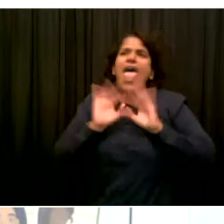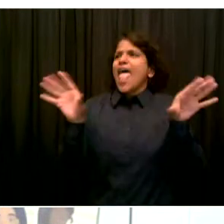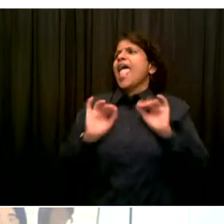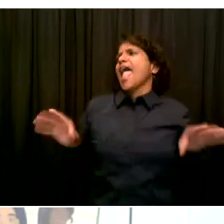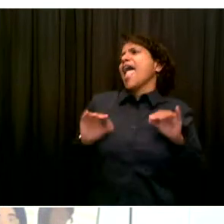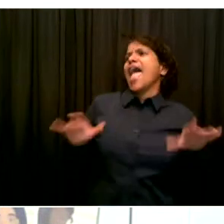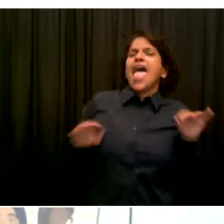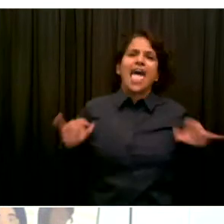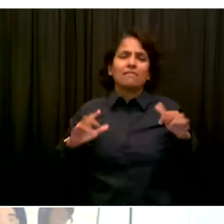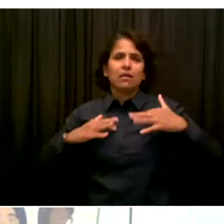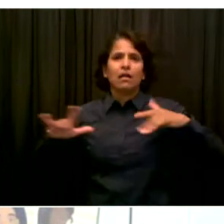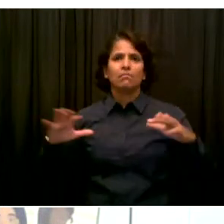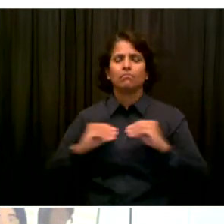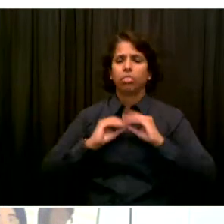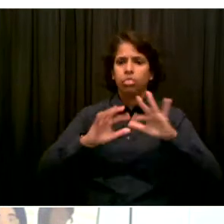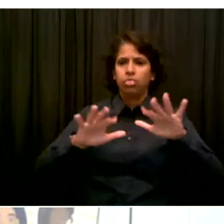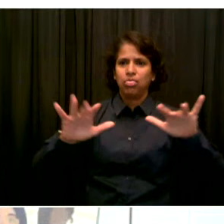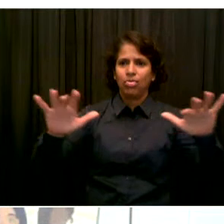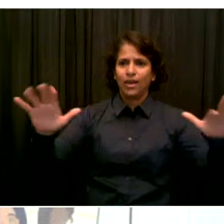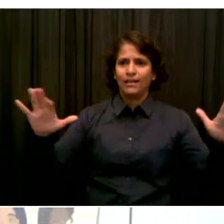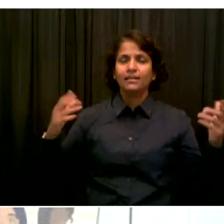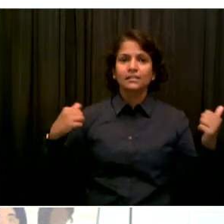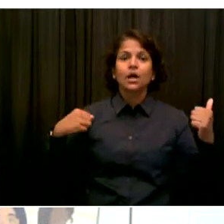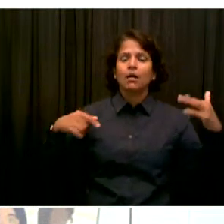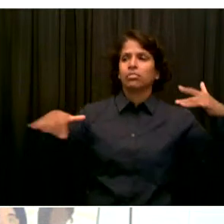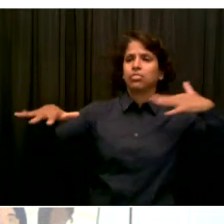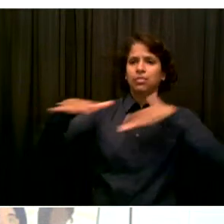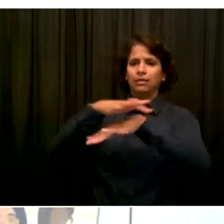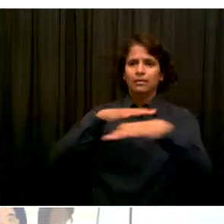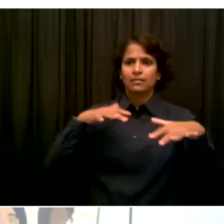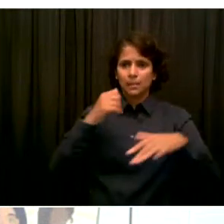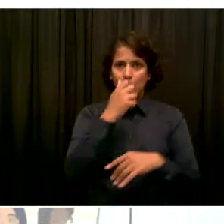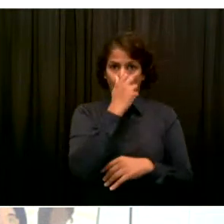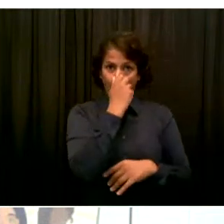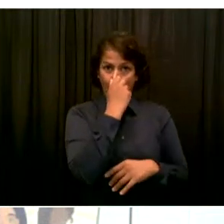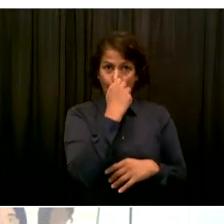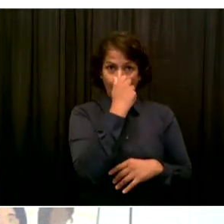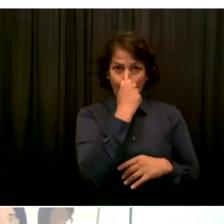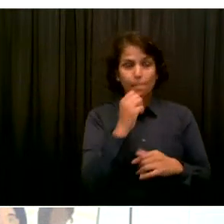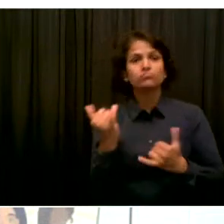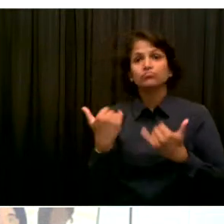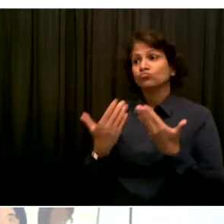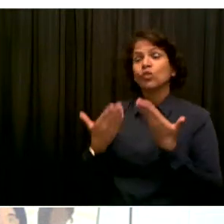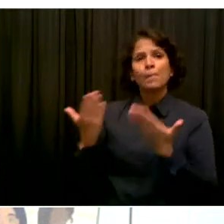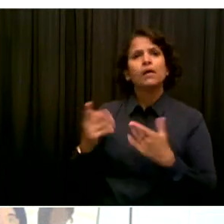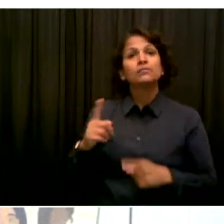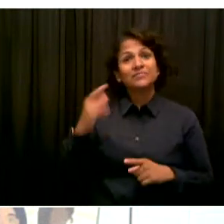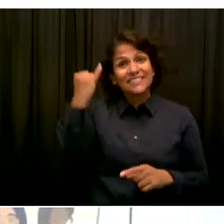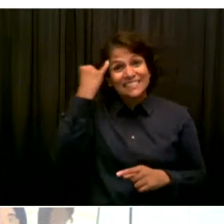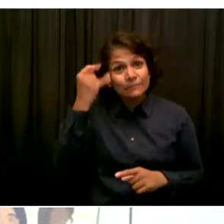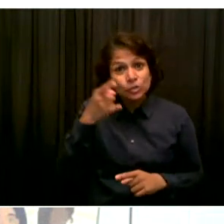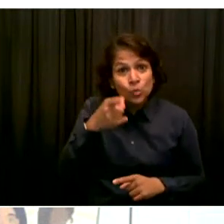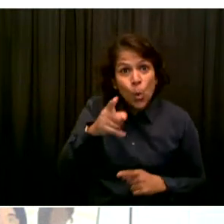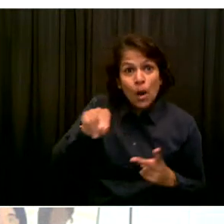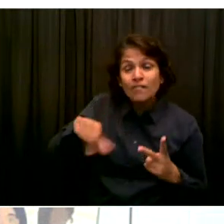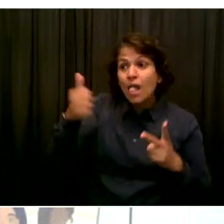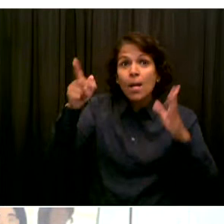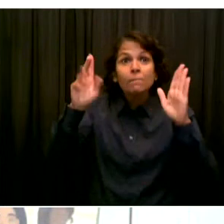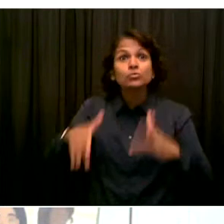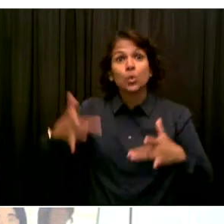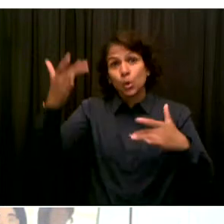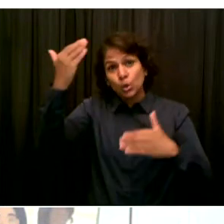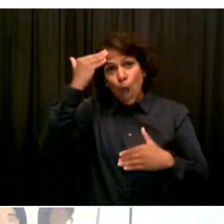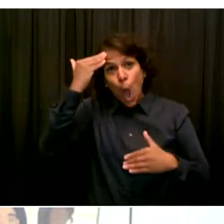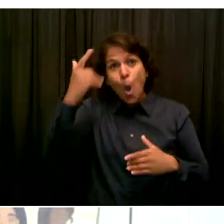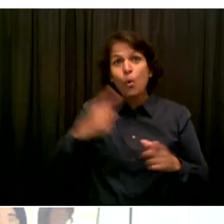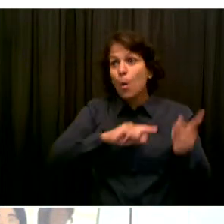to our most important recommendation, which is if you are someone who was at the festival, even if only for